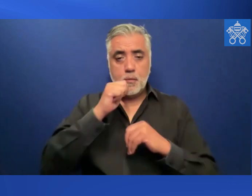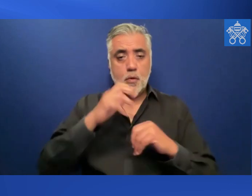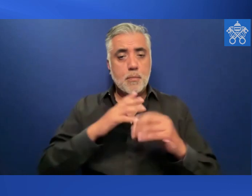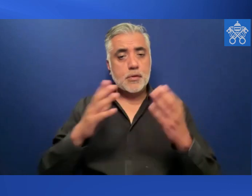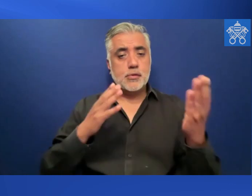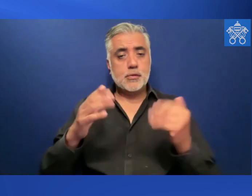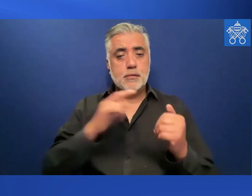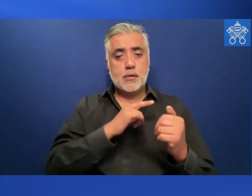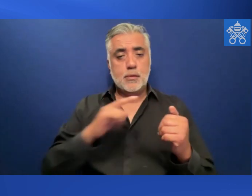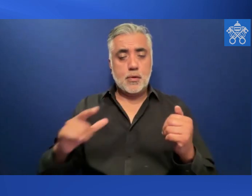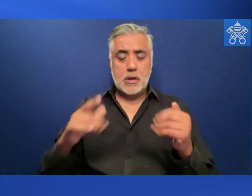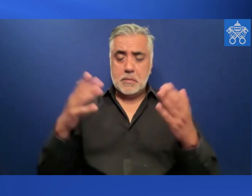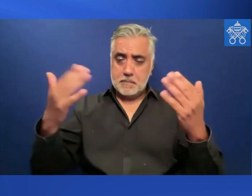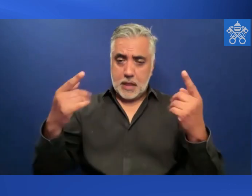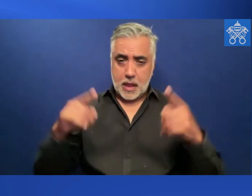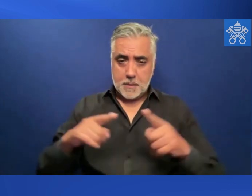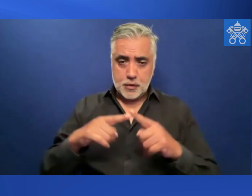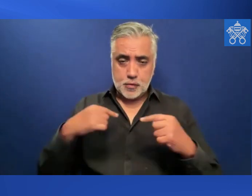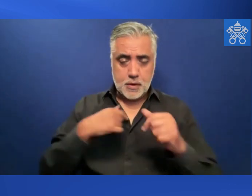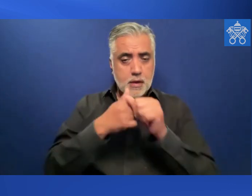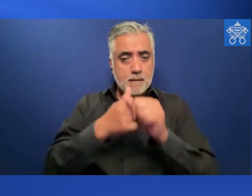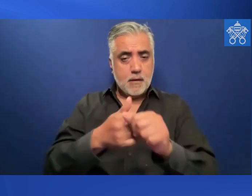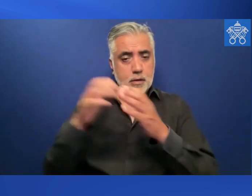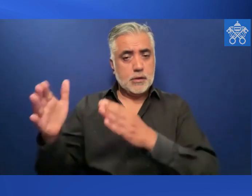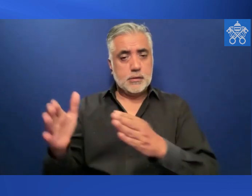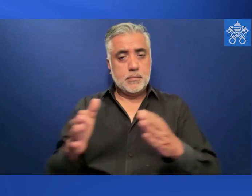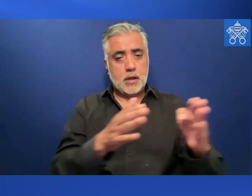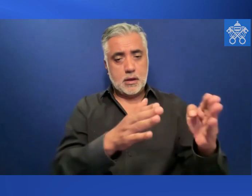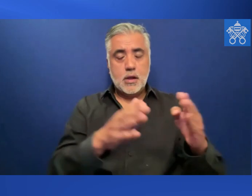Domini. Fiat mihi secundum verbum tuum. Ave Maria, grazia